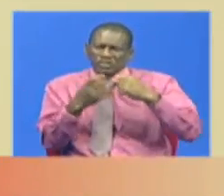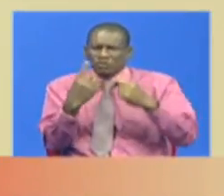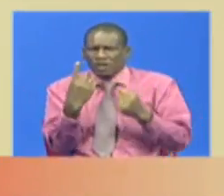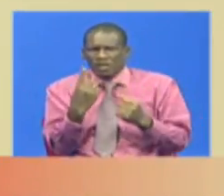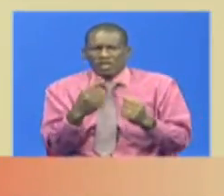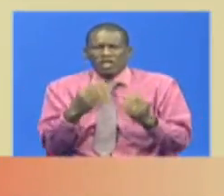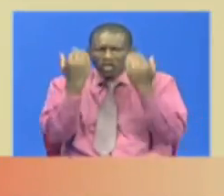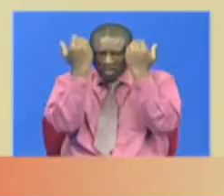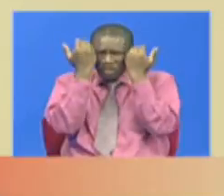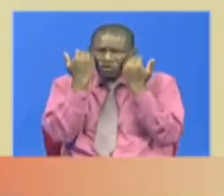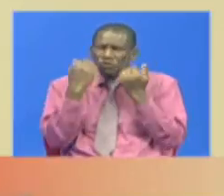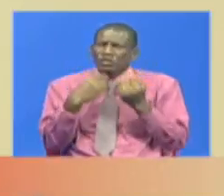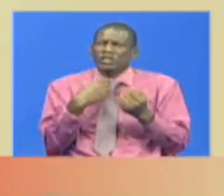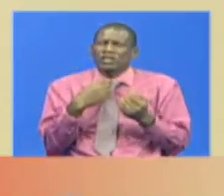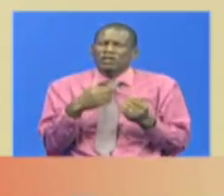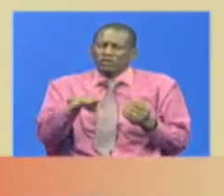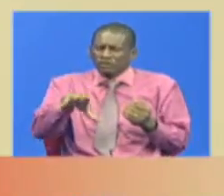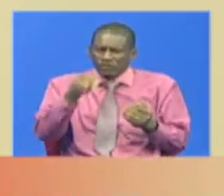court finds that